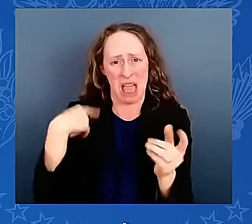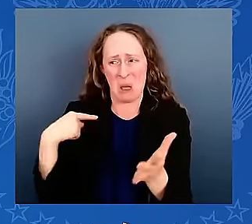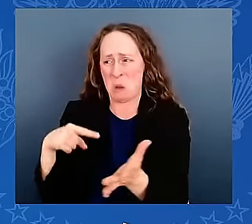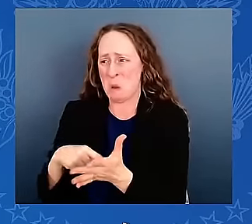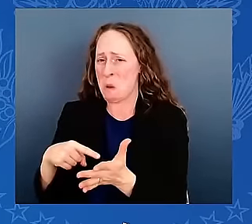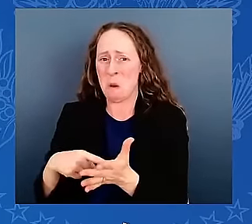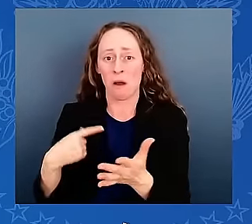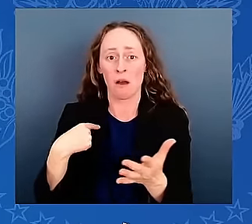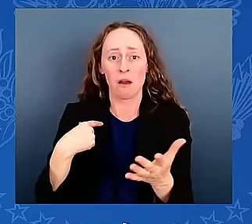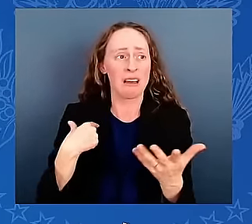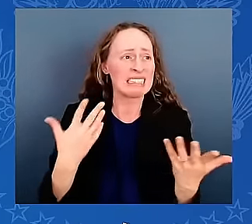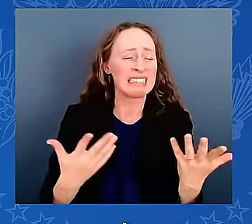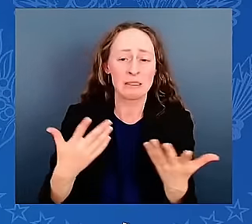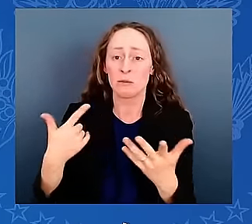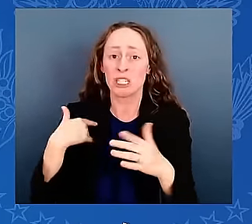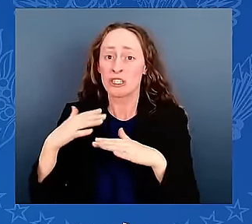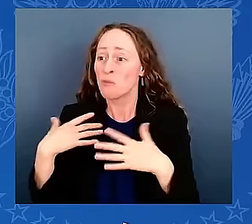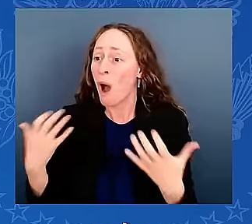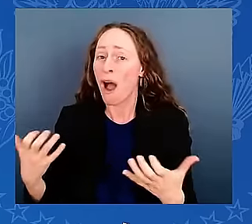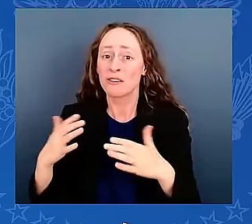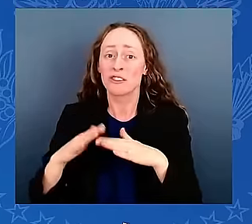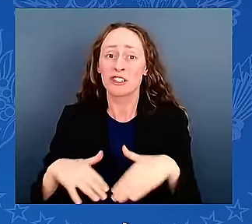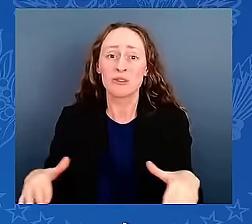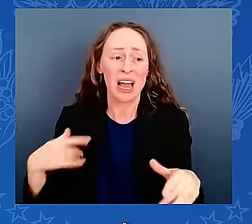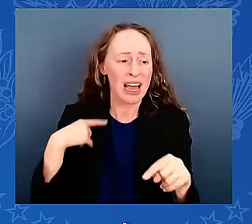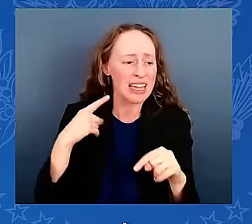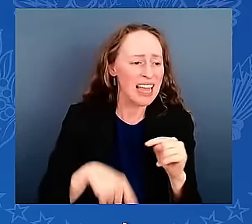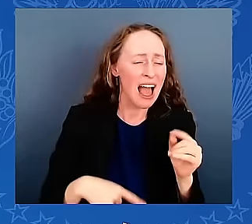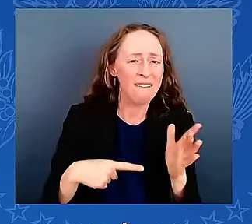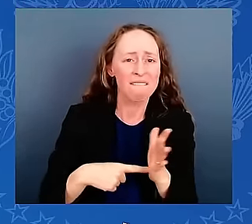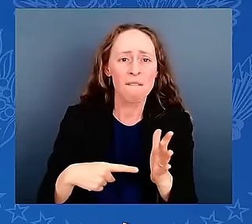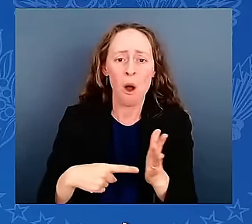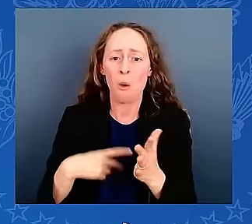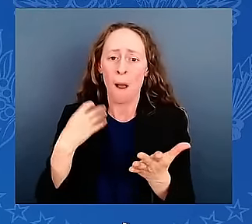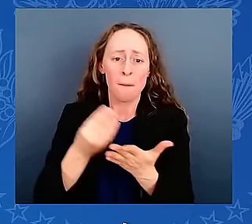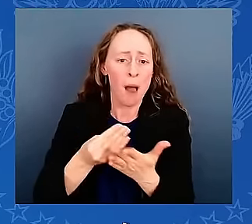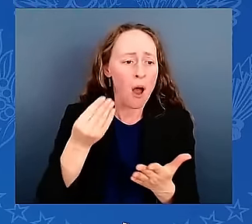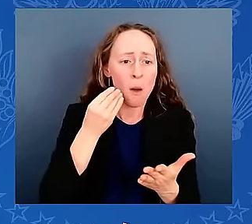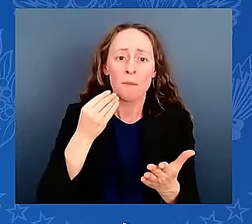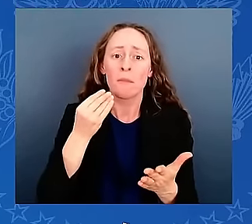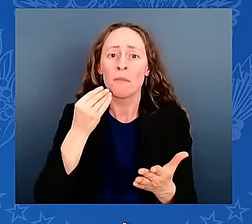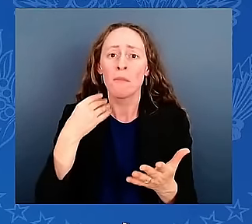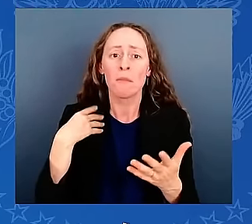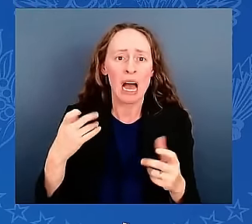home. But what you did, you freed me of my debt,